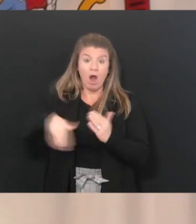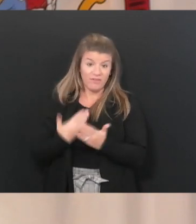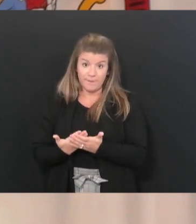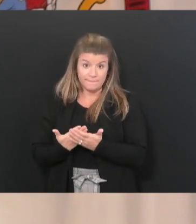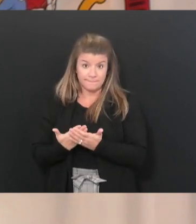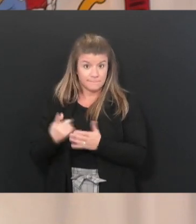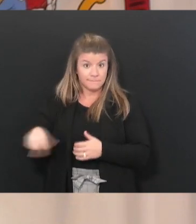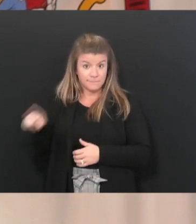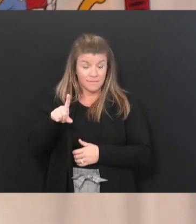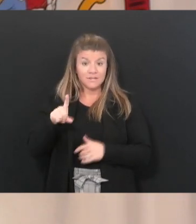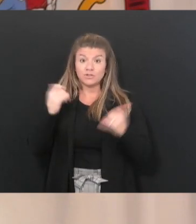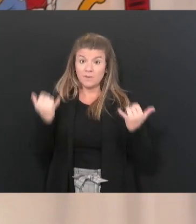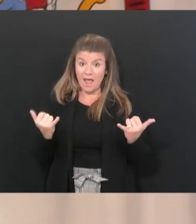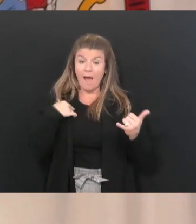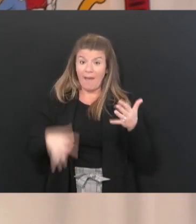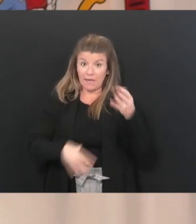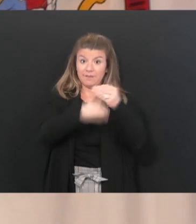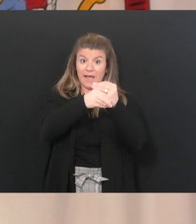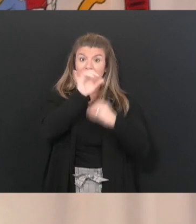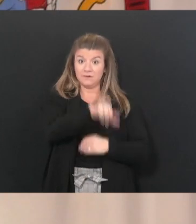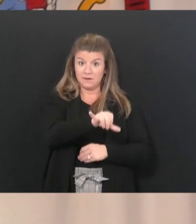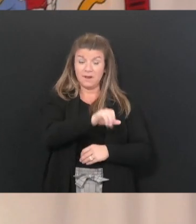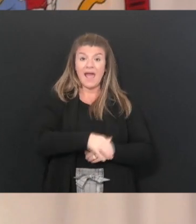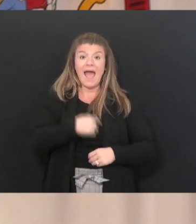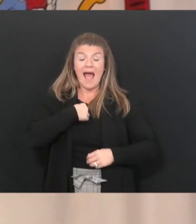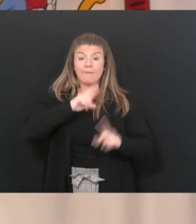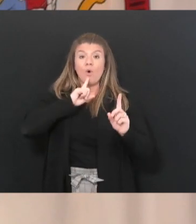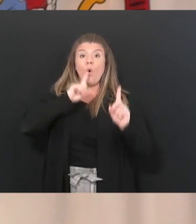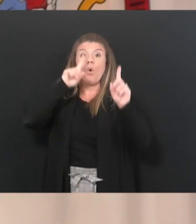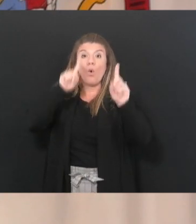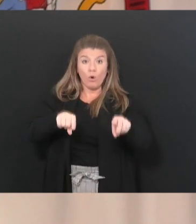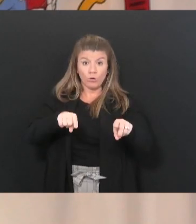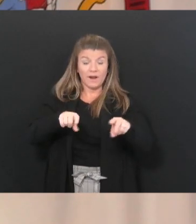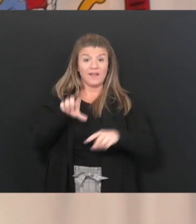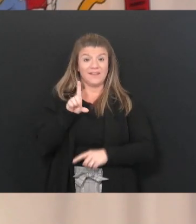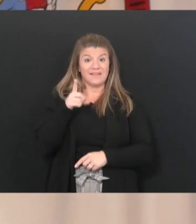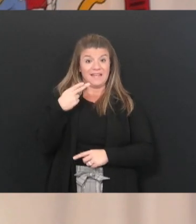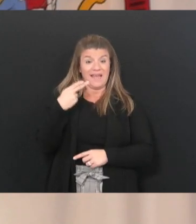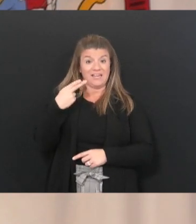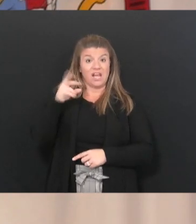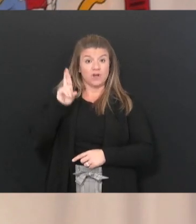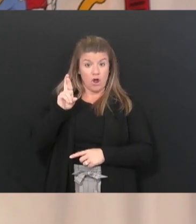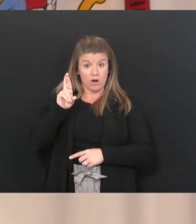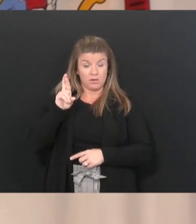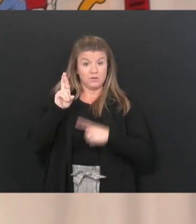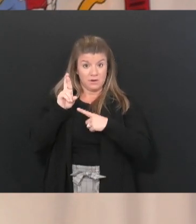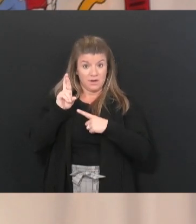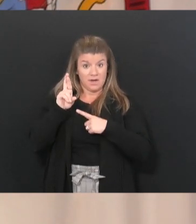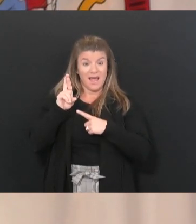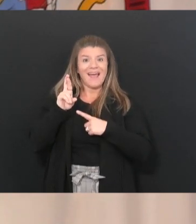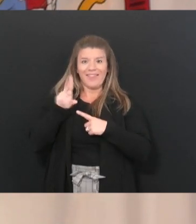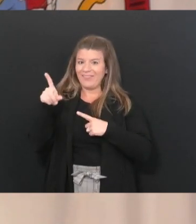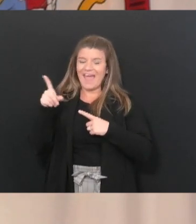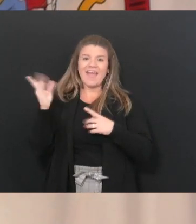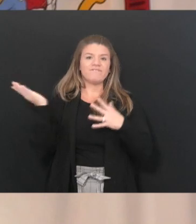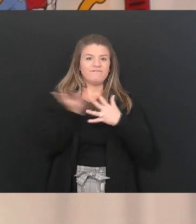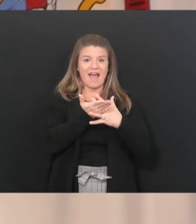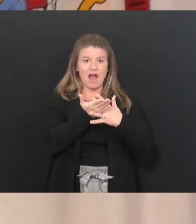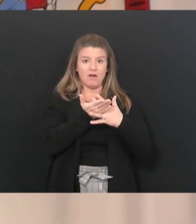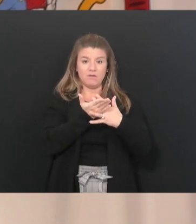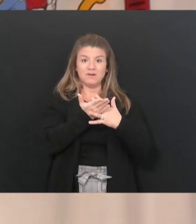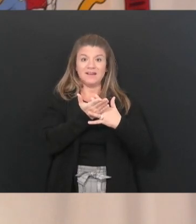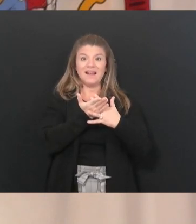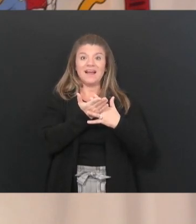labs. So again, I am ordering the DHHR to put out an order effective